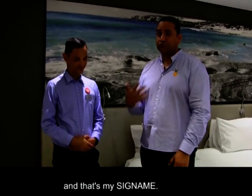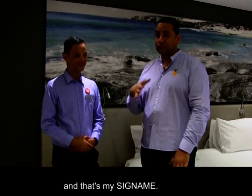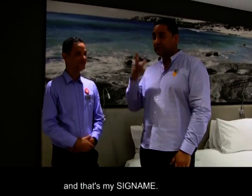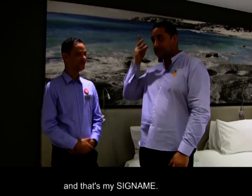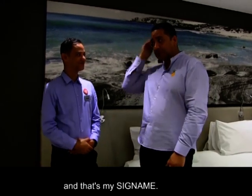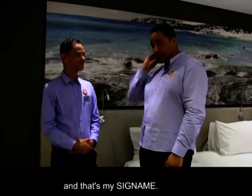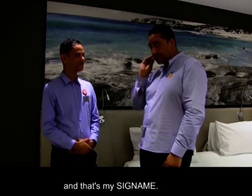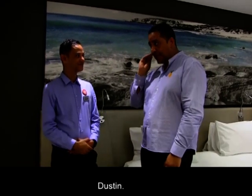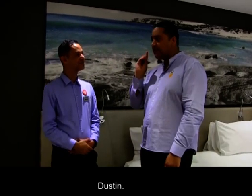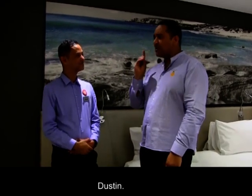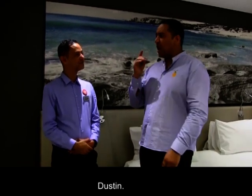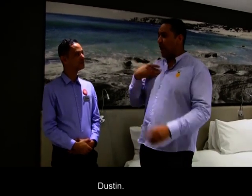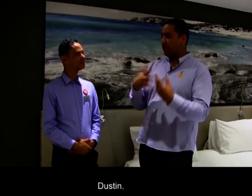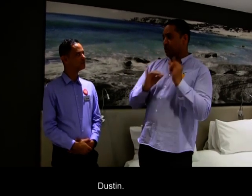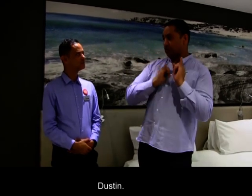name.